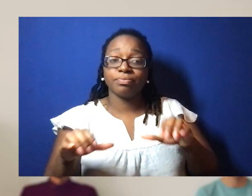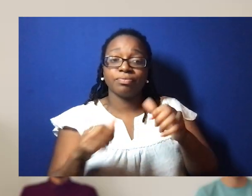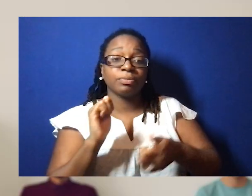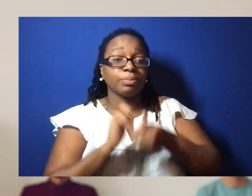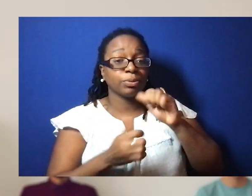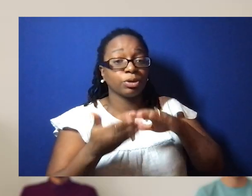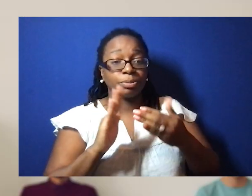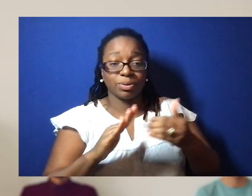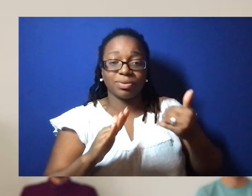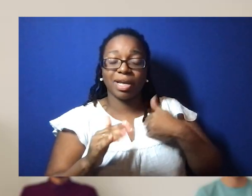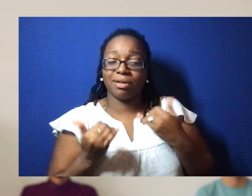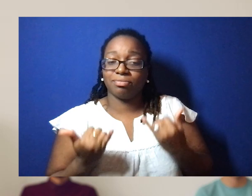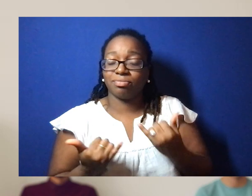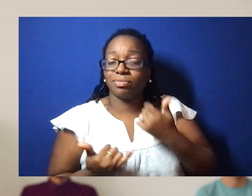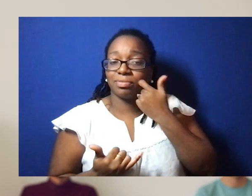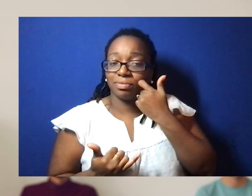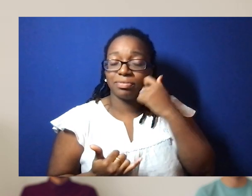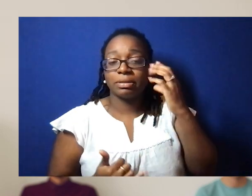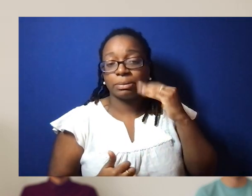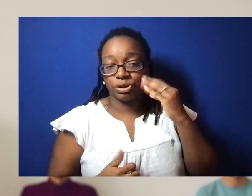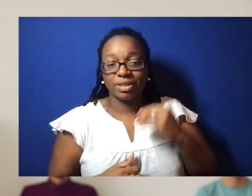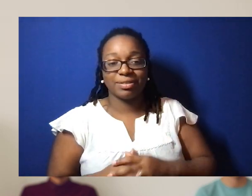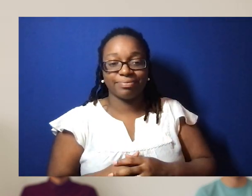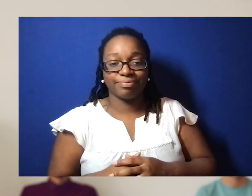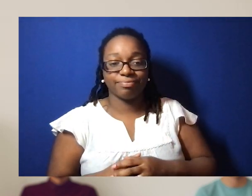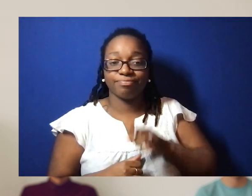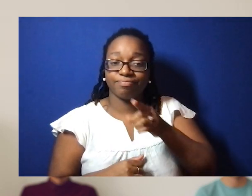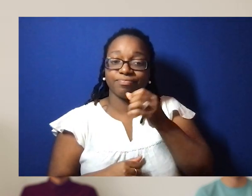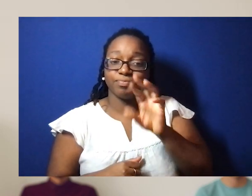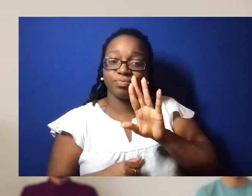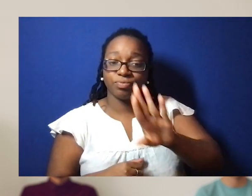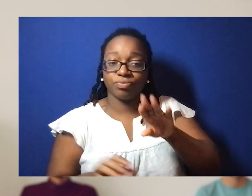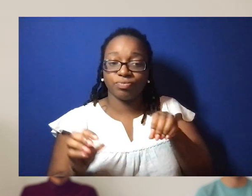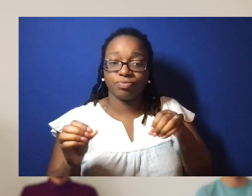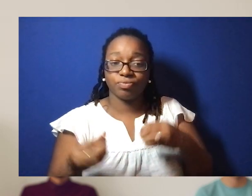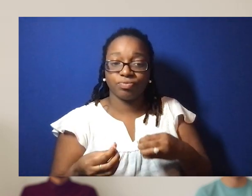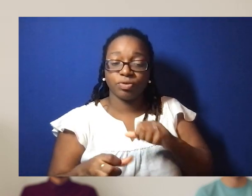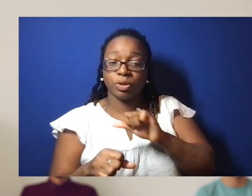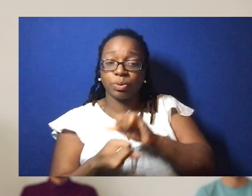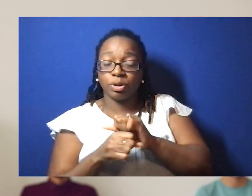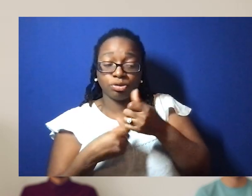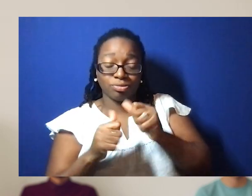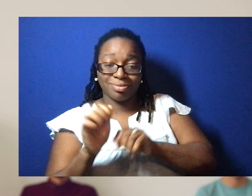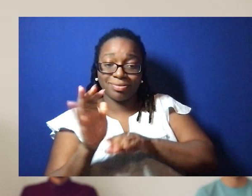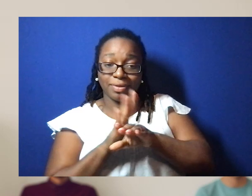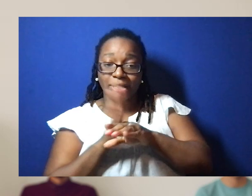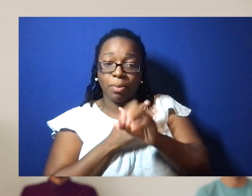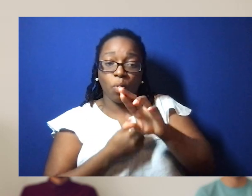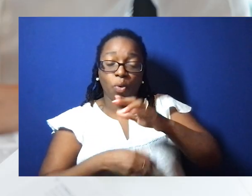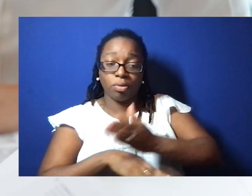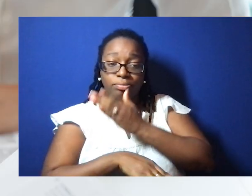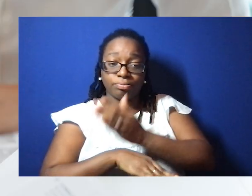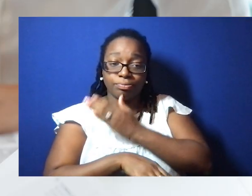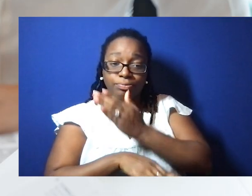in which most communities have recent experience. As you or your organization works to develop